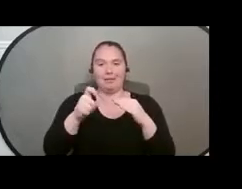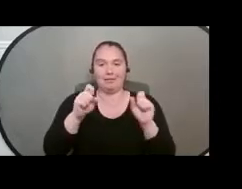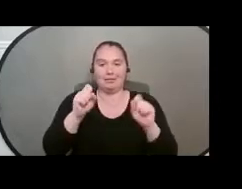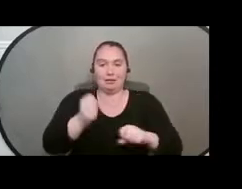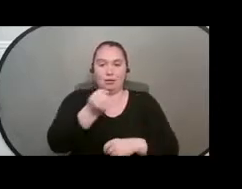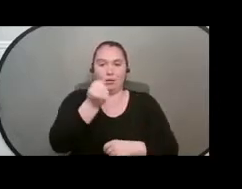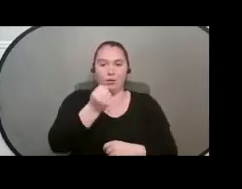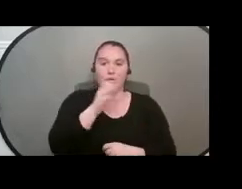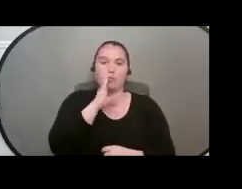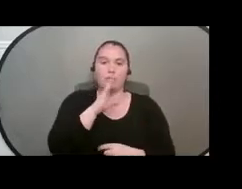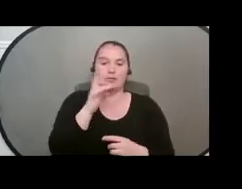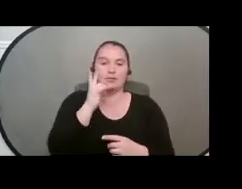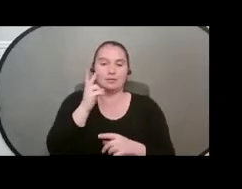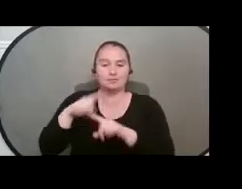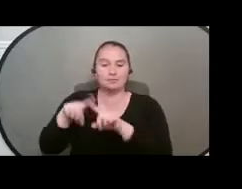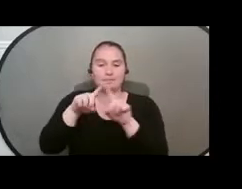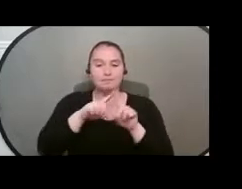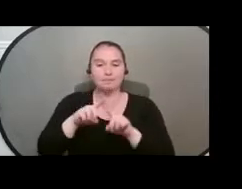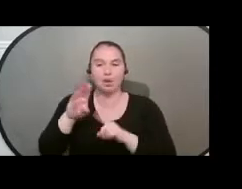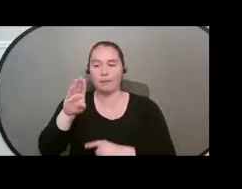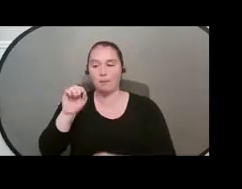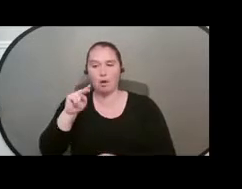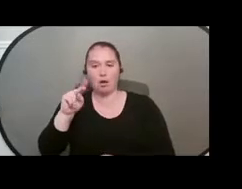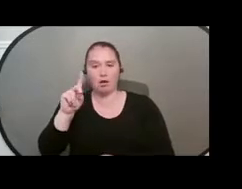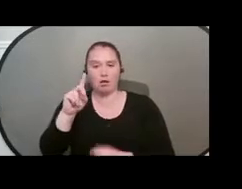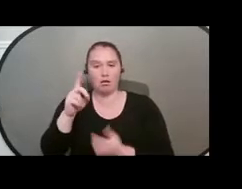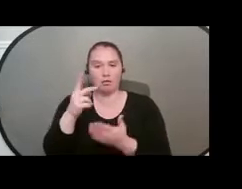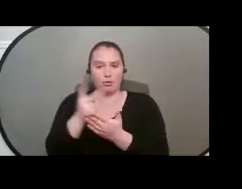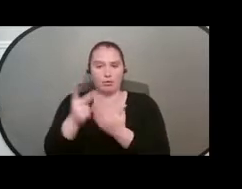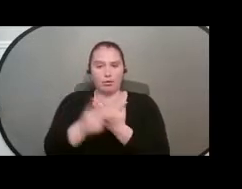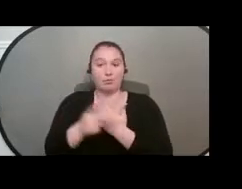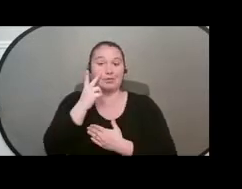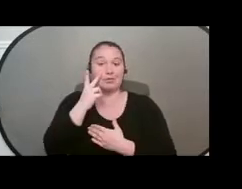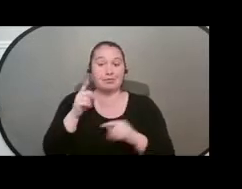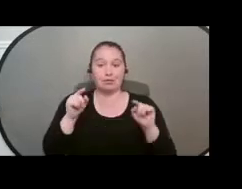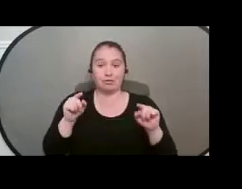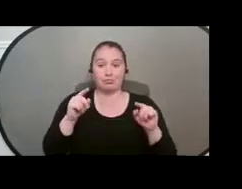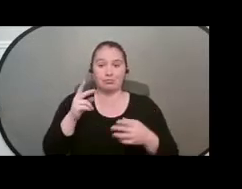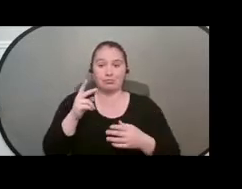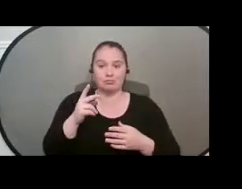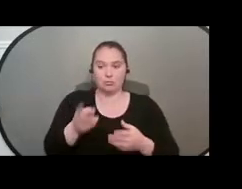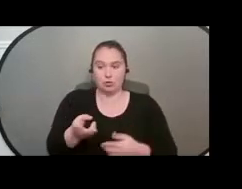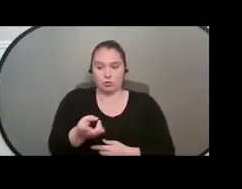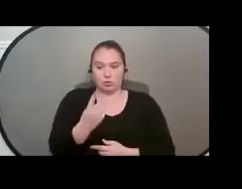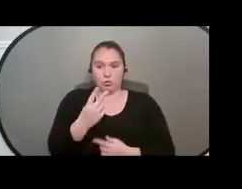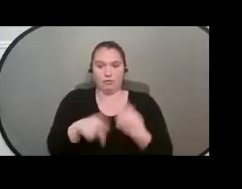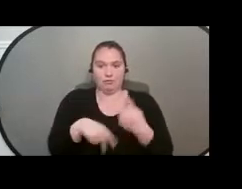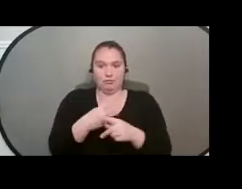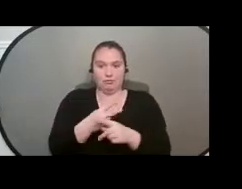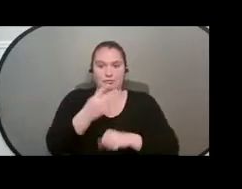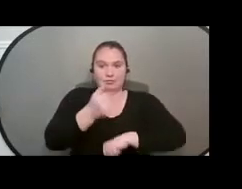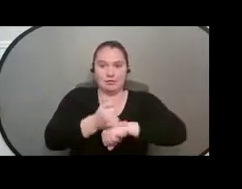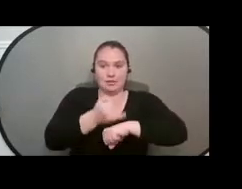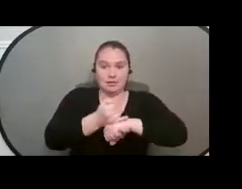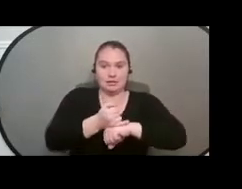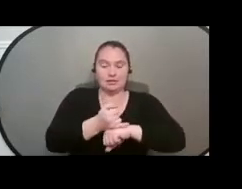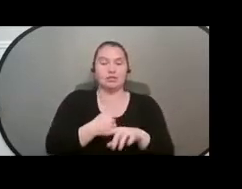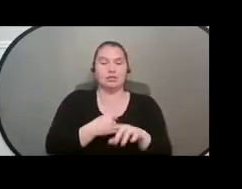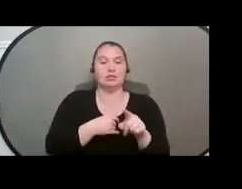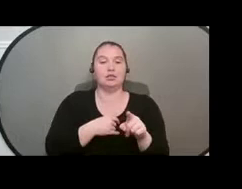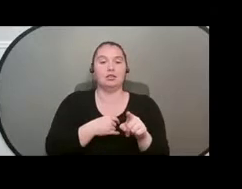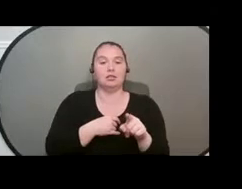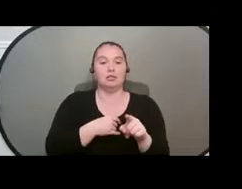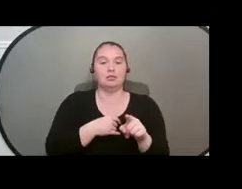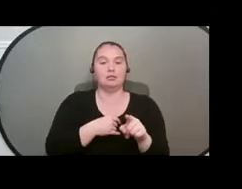and multiple bond program. We looked at those two groups of facilities. And so Jessica, if you'll give us one more click here, ultimately that leads